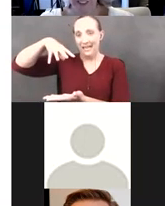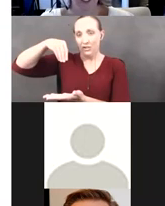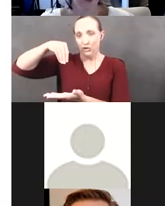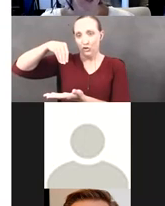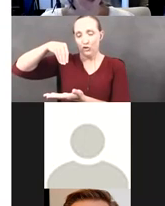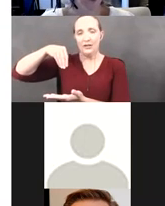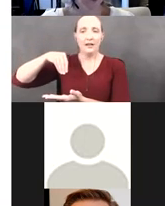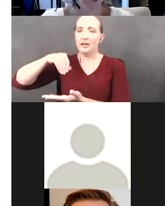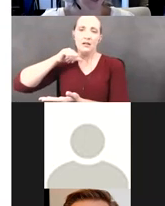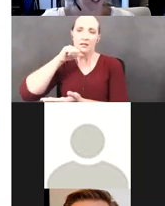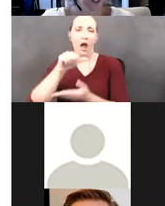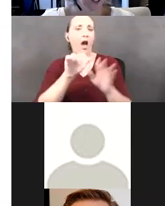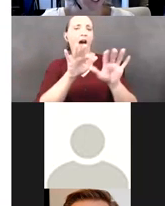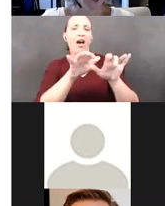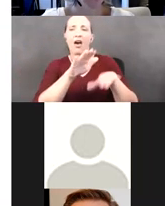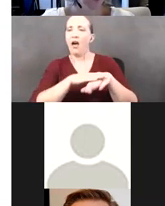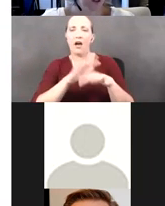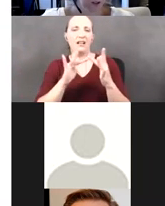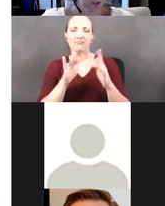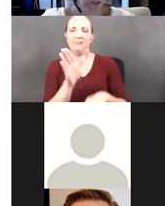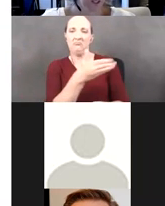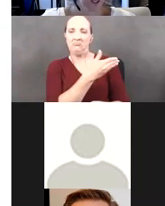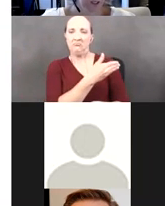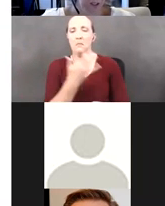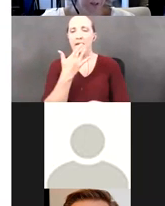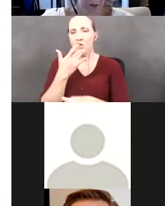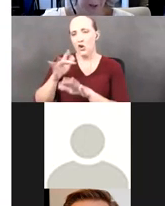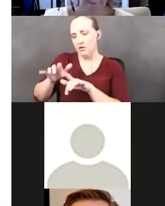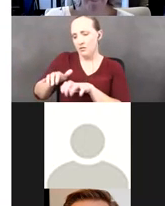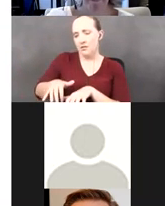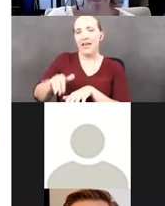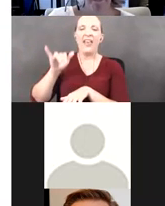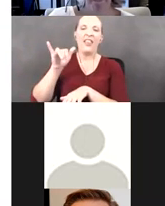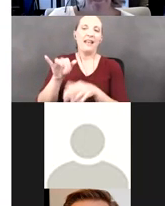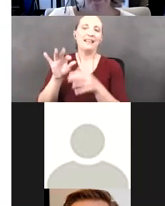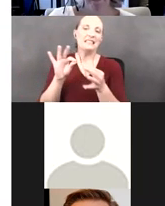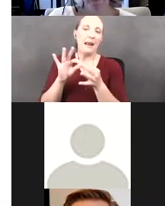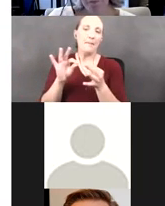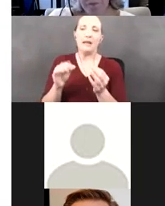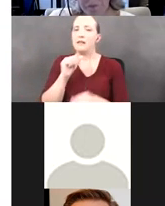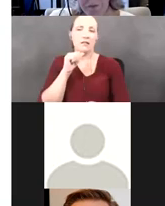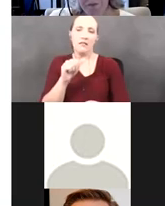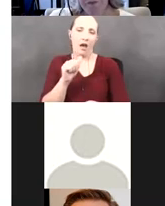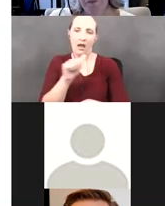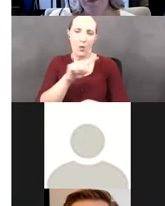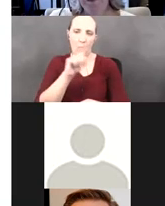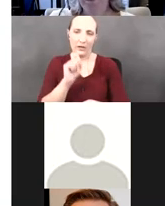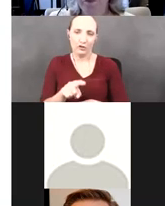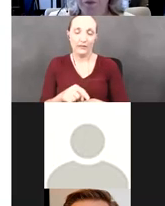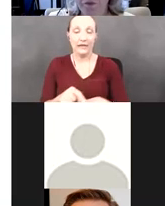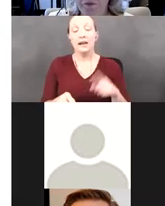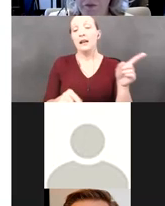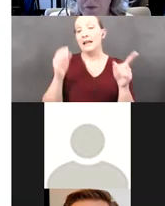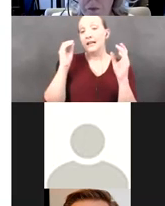toman doing the foto work directly que in recomienda Kami. más que So Kami. that's, again, a statement more than a question. Es una declaración más en vez de una Yes, pregunta. and